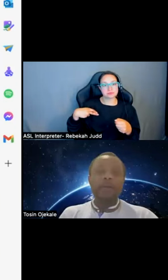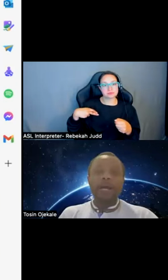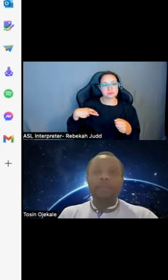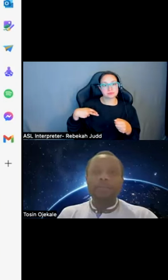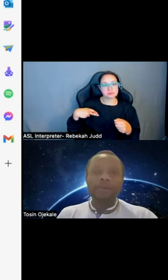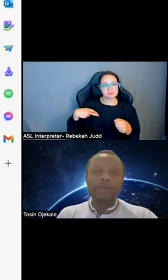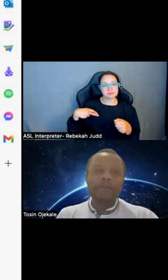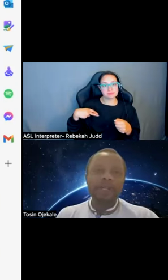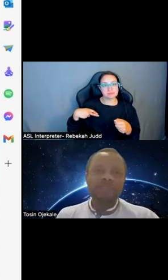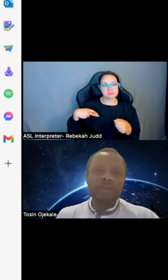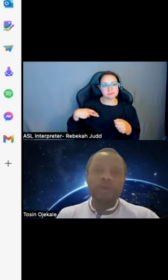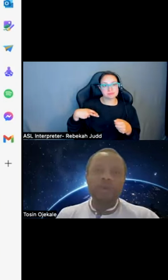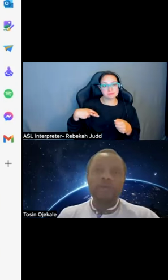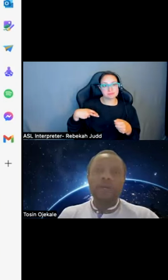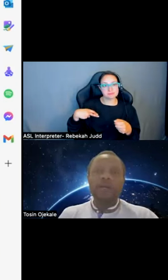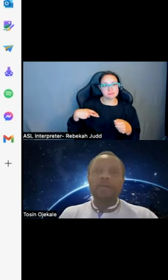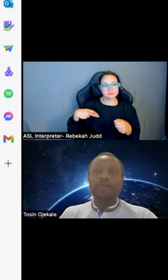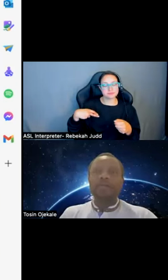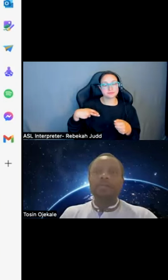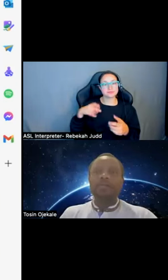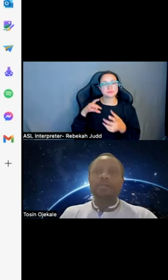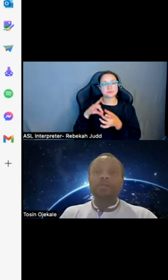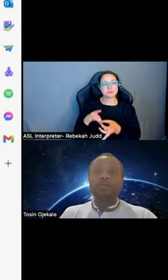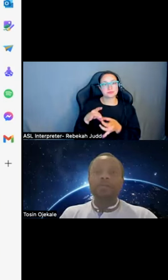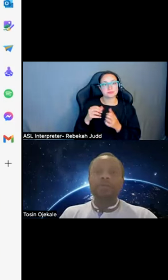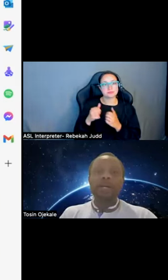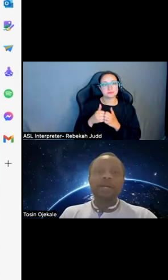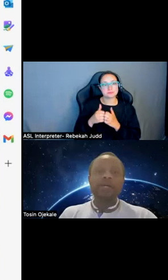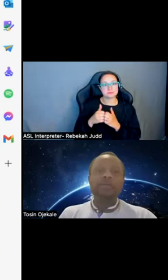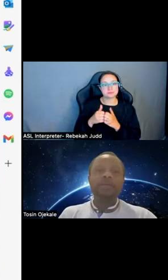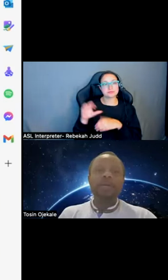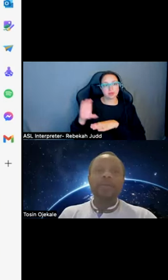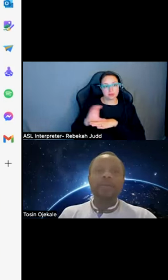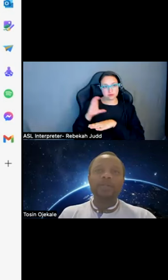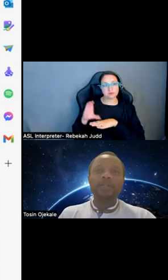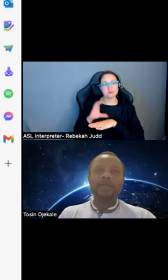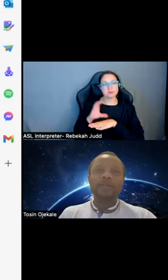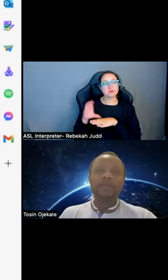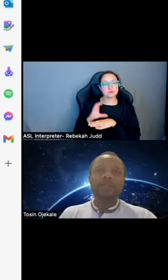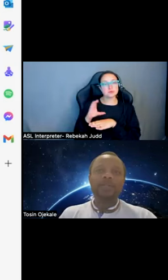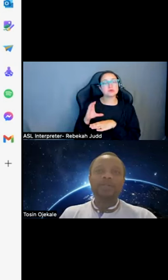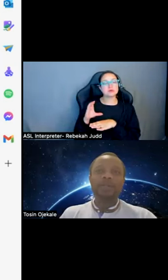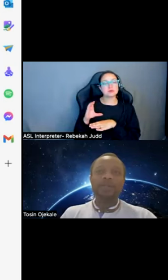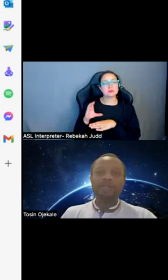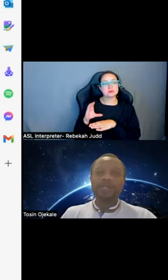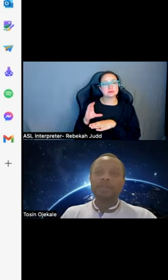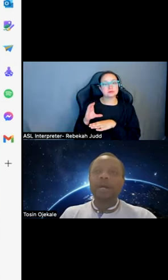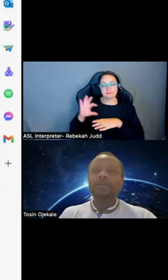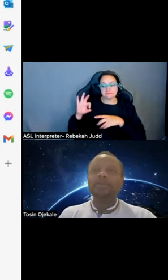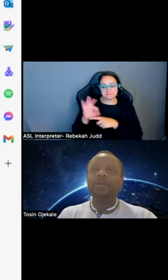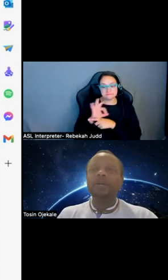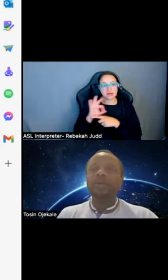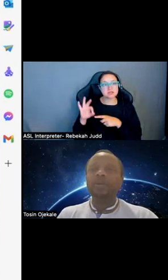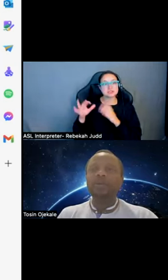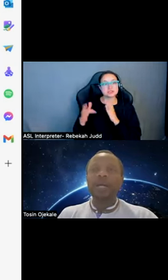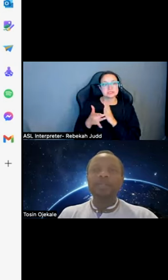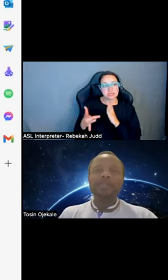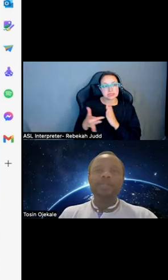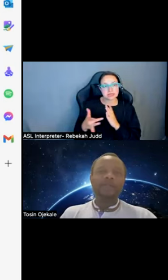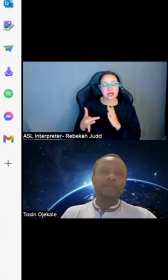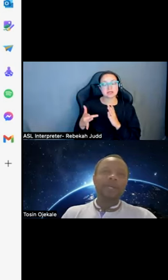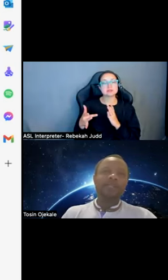we looked at brief history of computer. We looked at what information technology is about. We